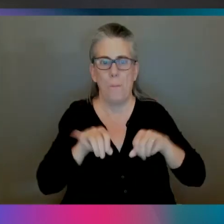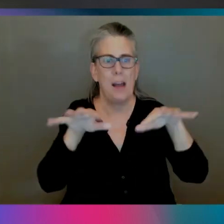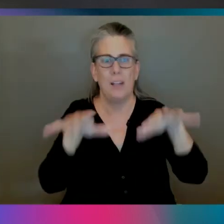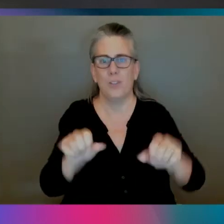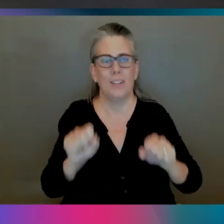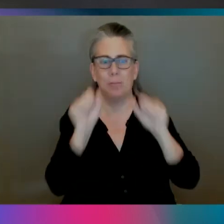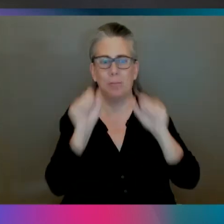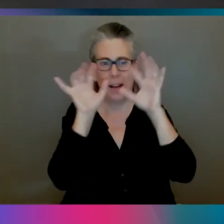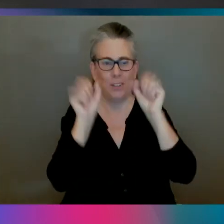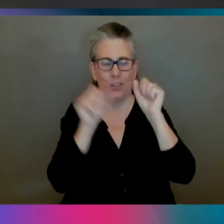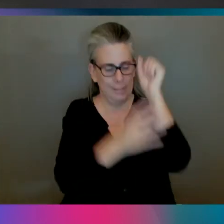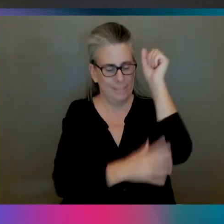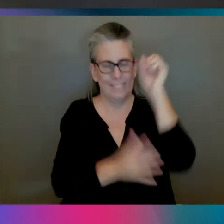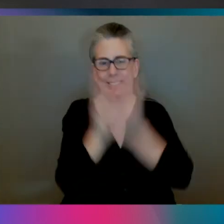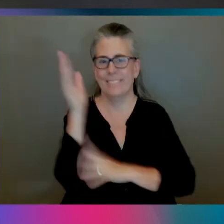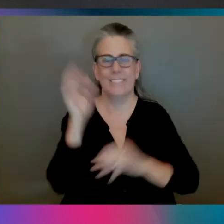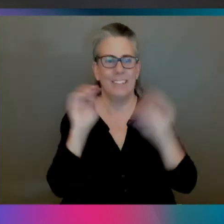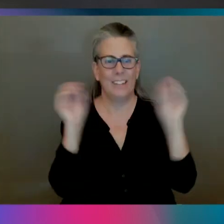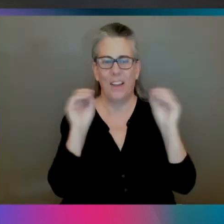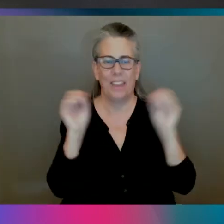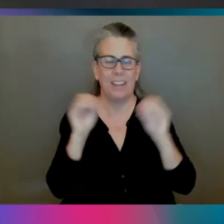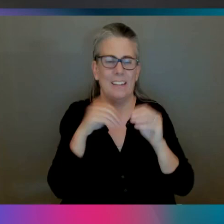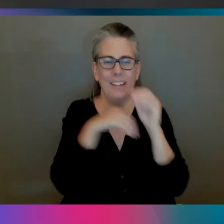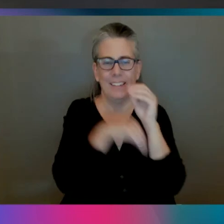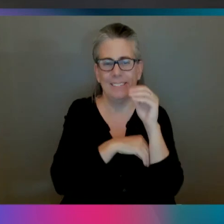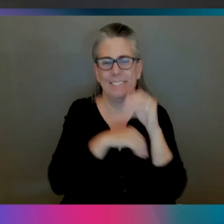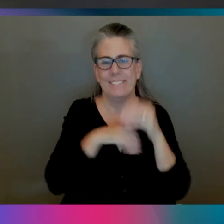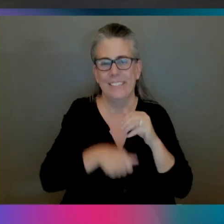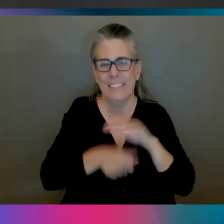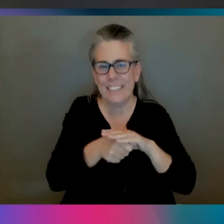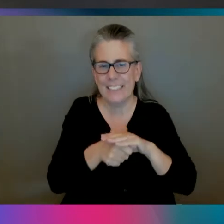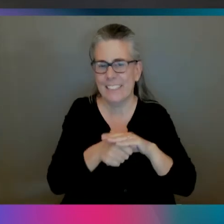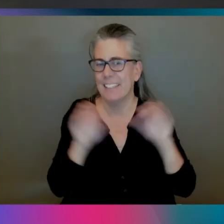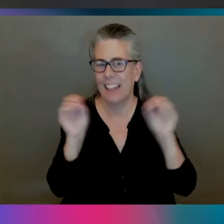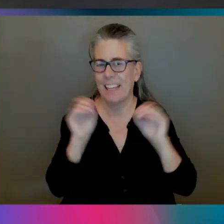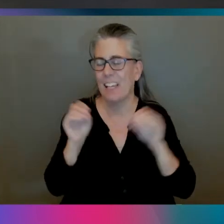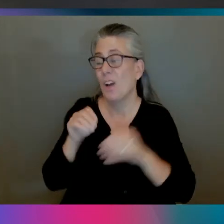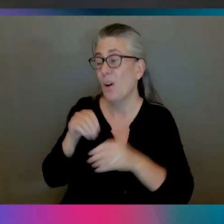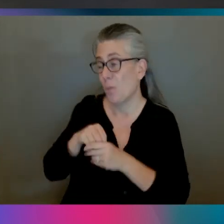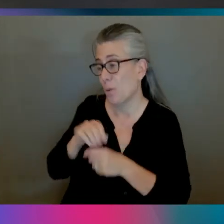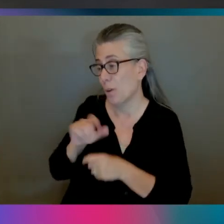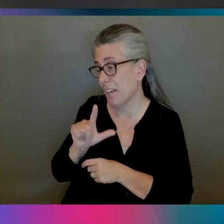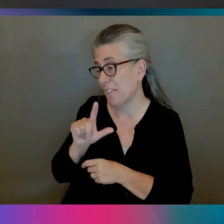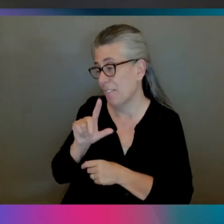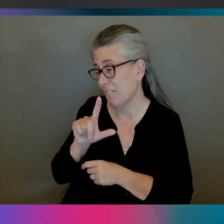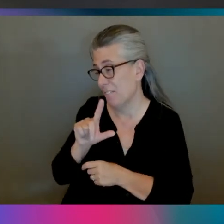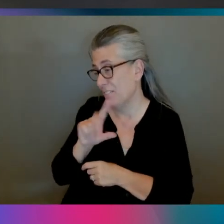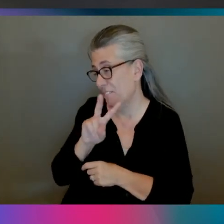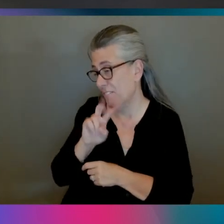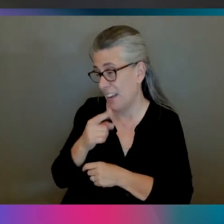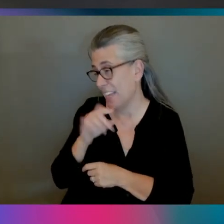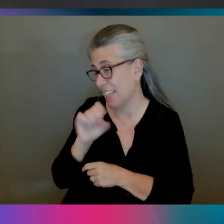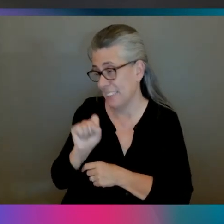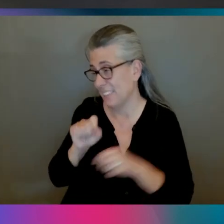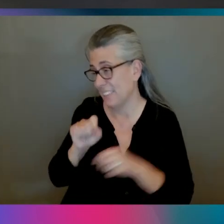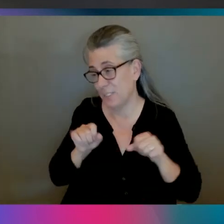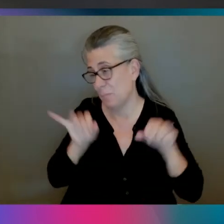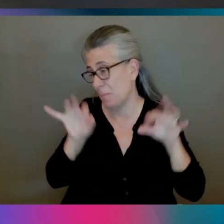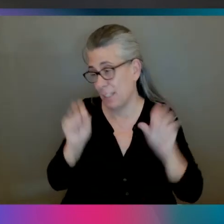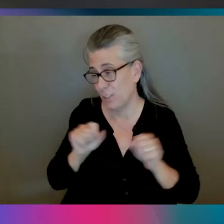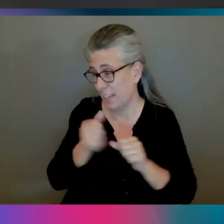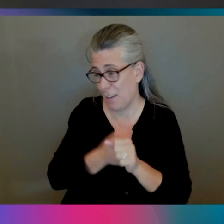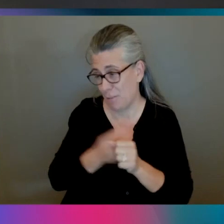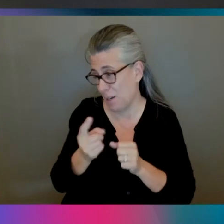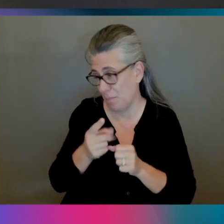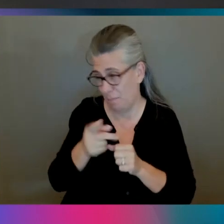on. But here's the URL. But we're in Vegas, so there's magic everywhere. There is magic everywhere. Yeah. Are you Penn or